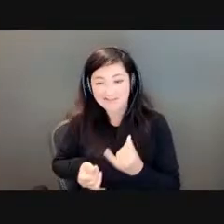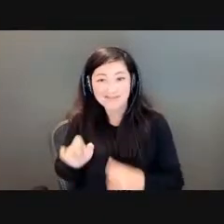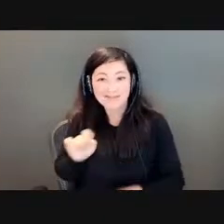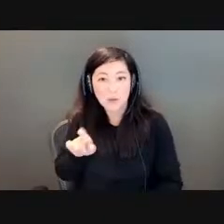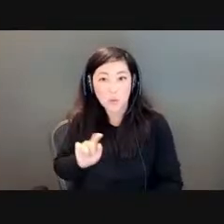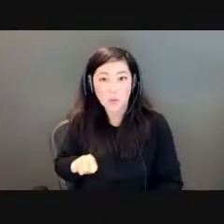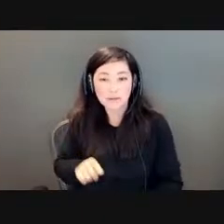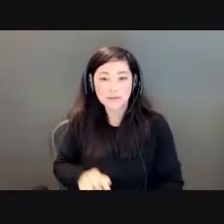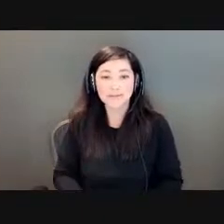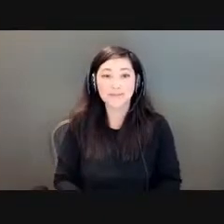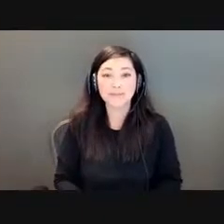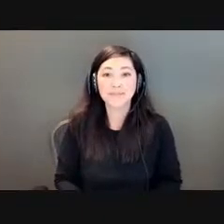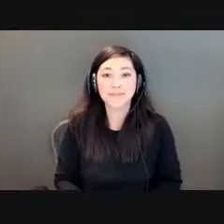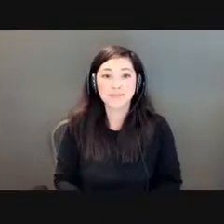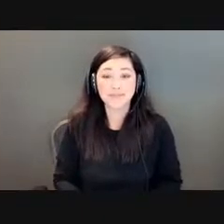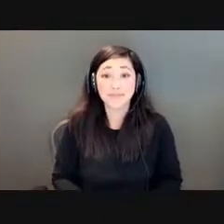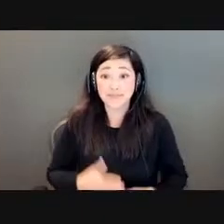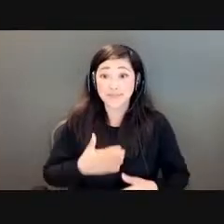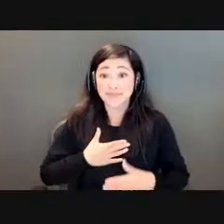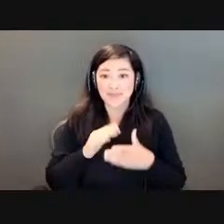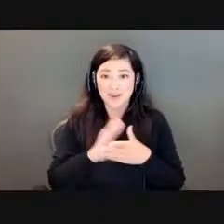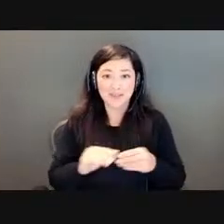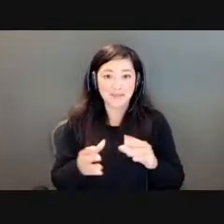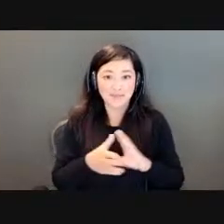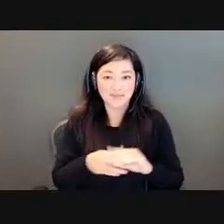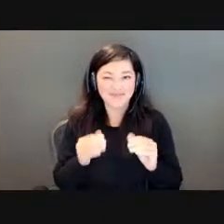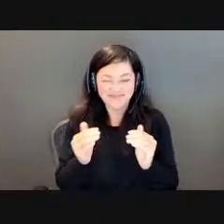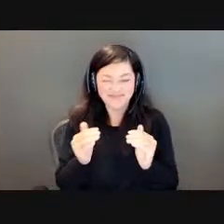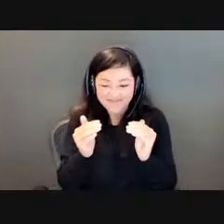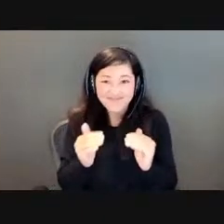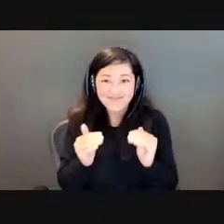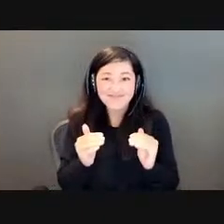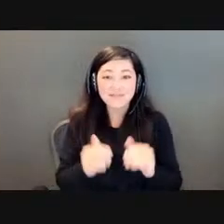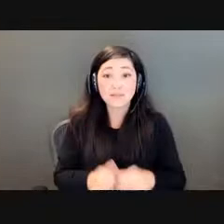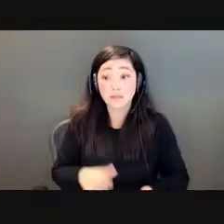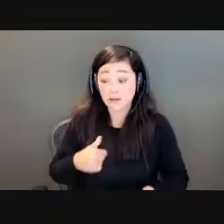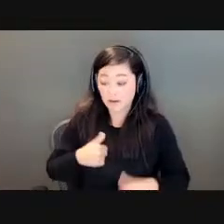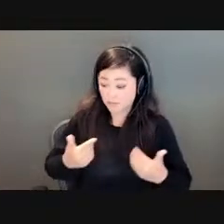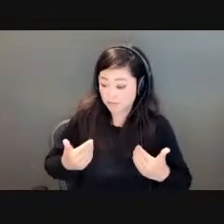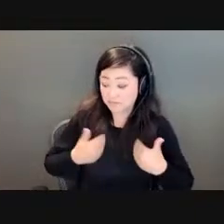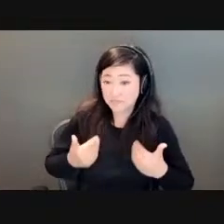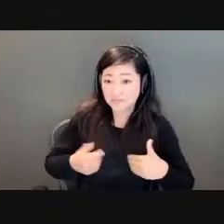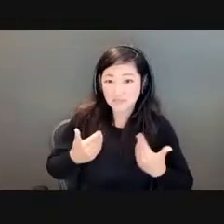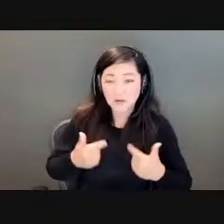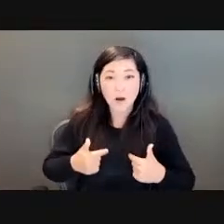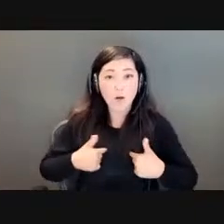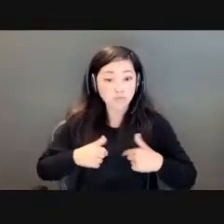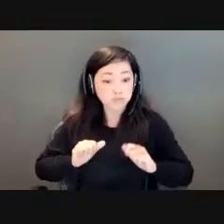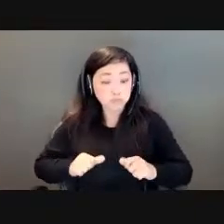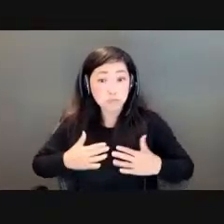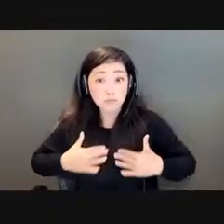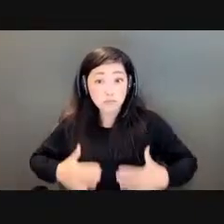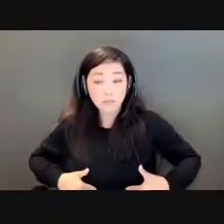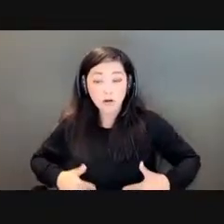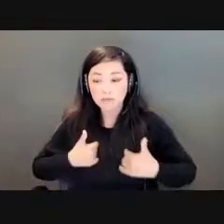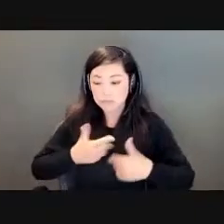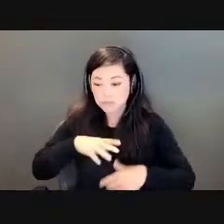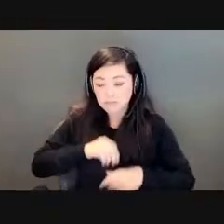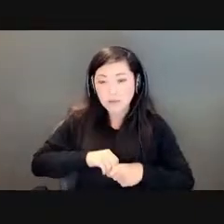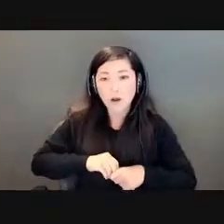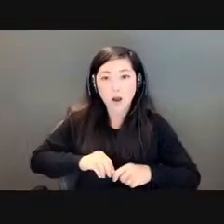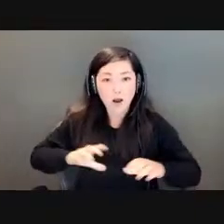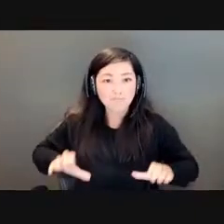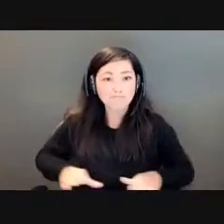The next slide is titled My Story, and below the text it says, as a kid, I was able-bodied and part of a very active and